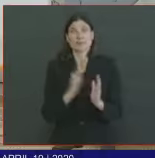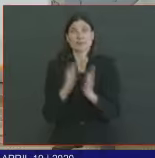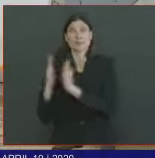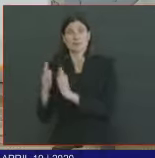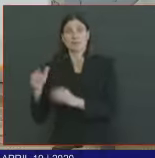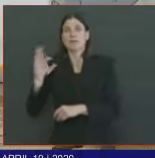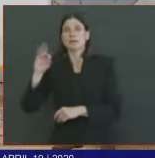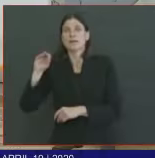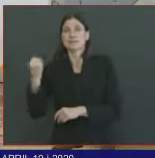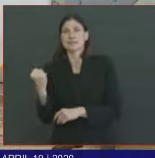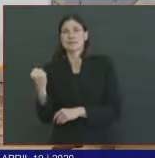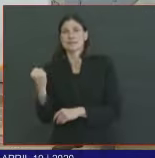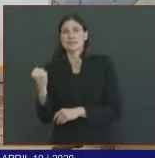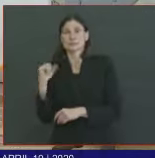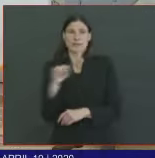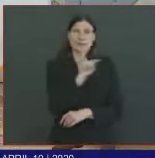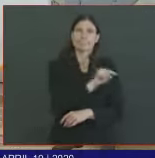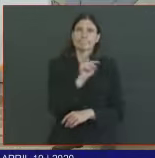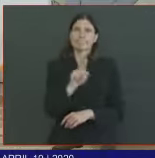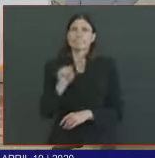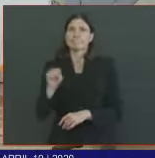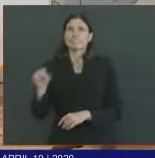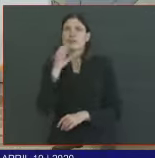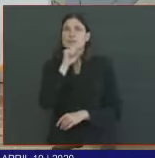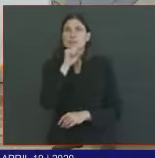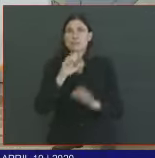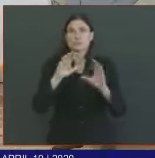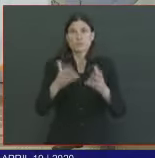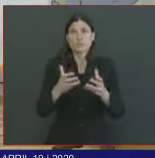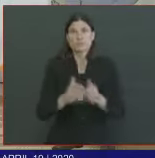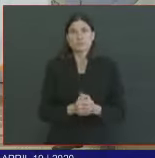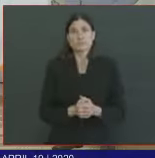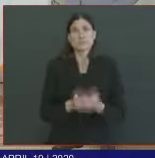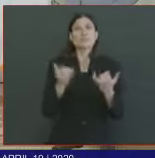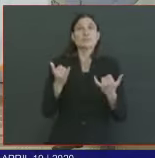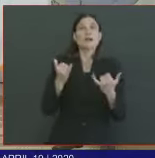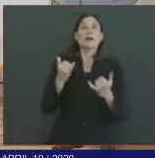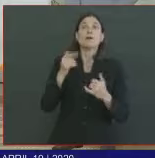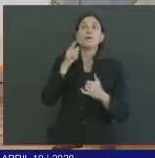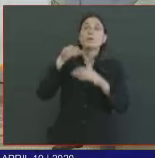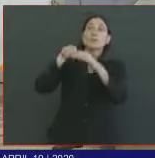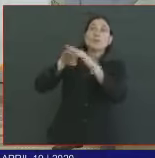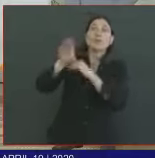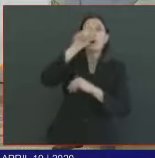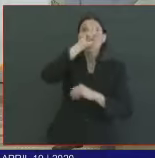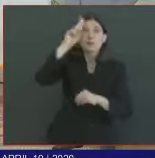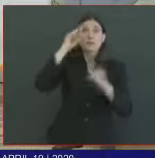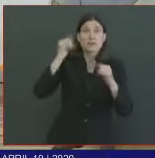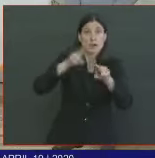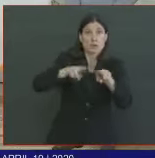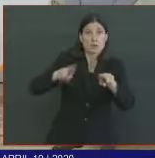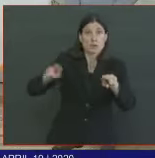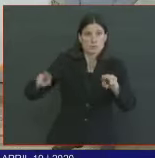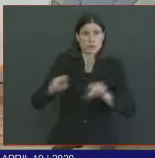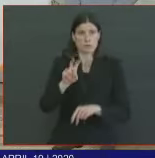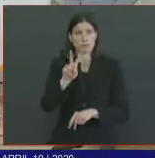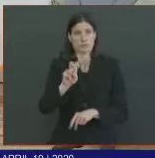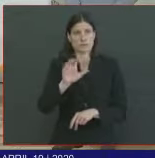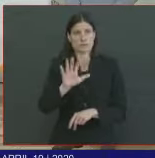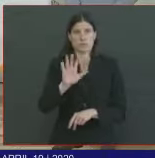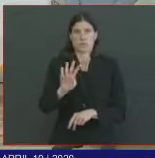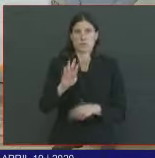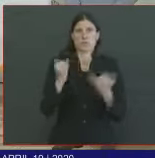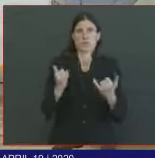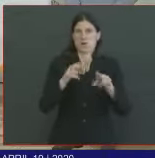the hospital right now, and there's 70 people in the intensive care unit. Of that 70, 43 are on a